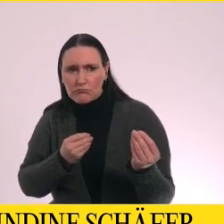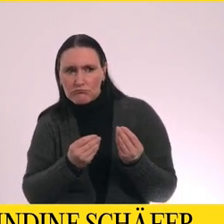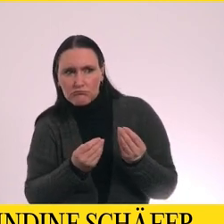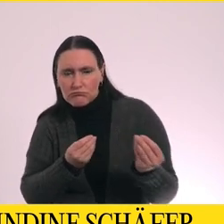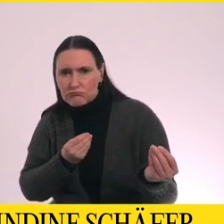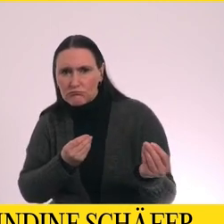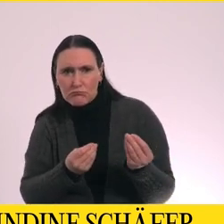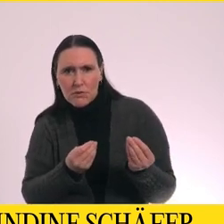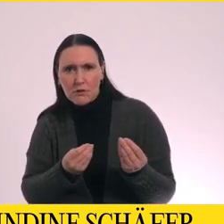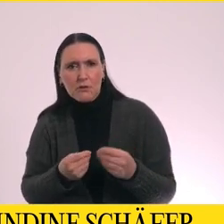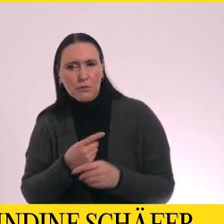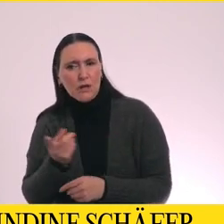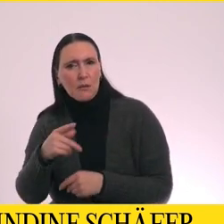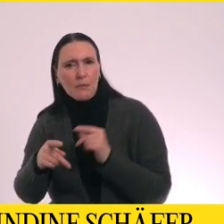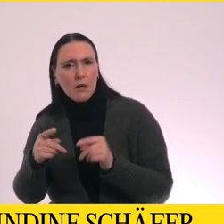threatening to,